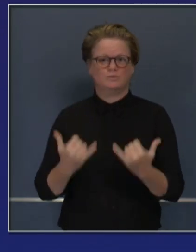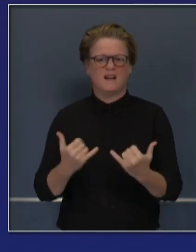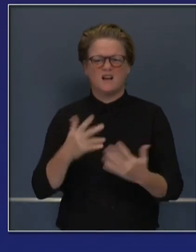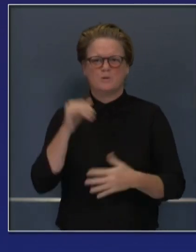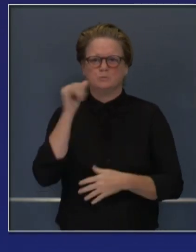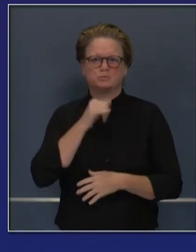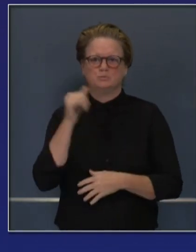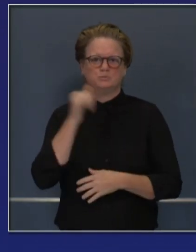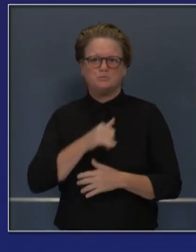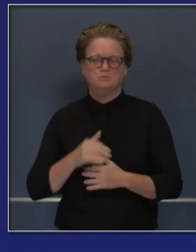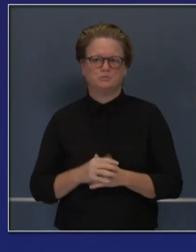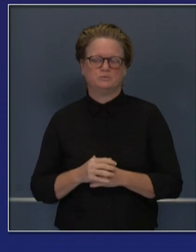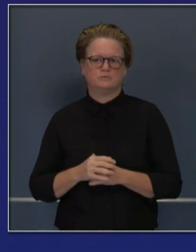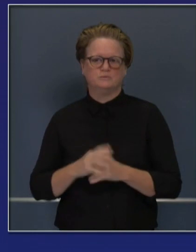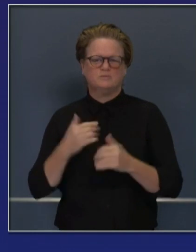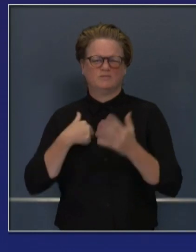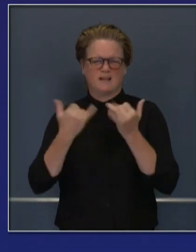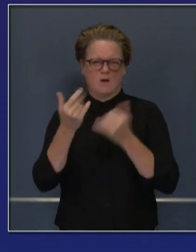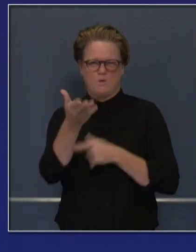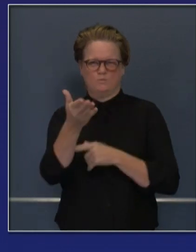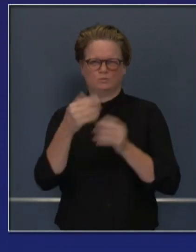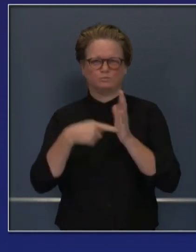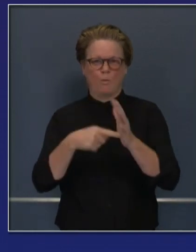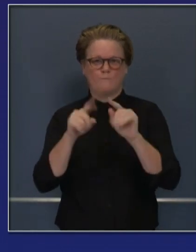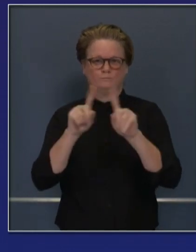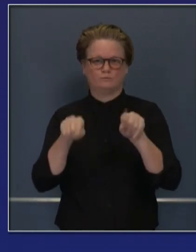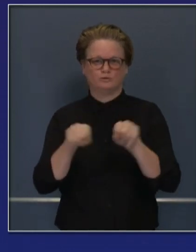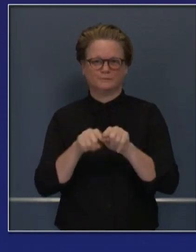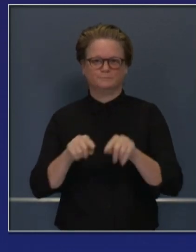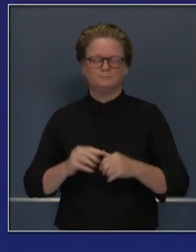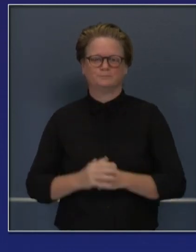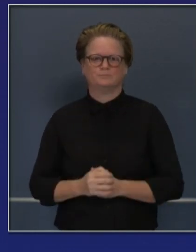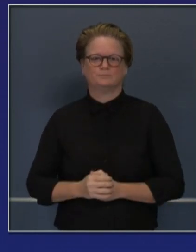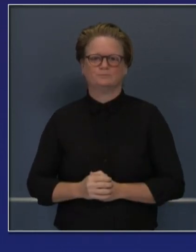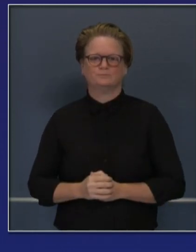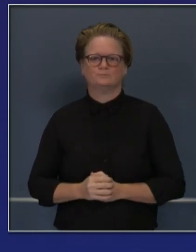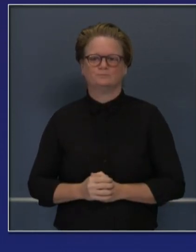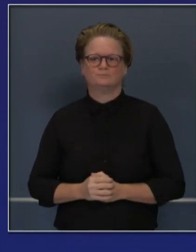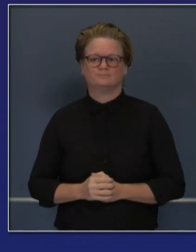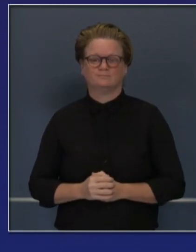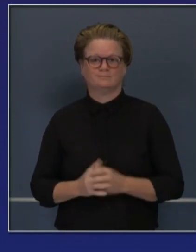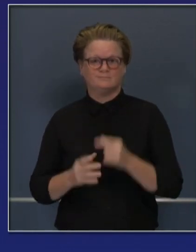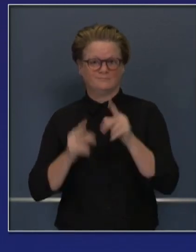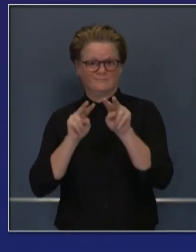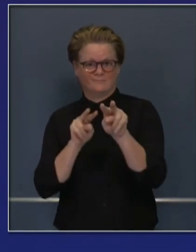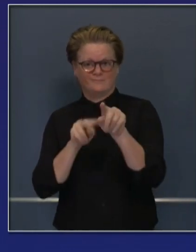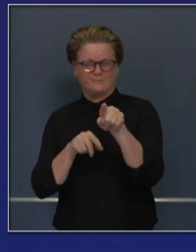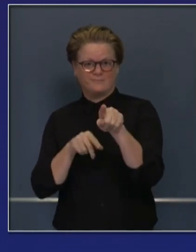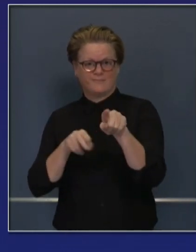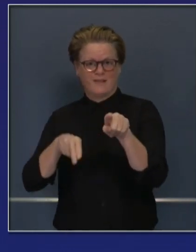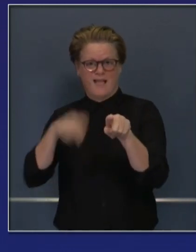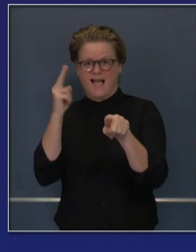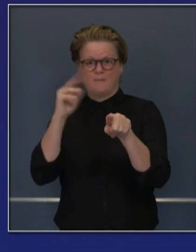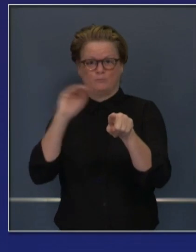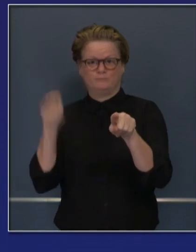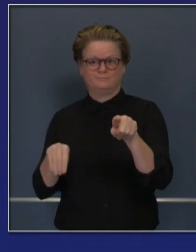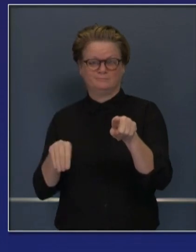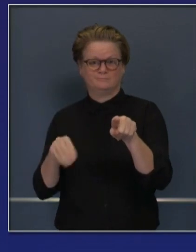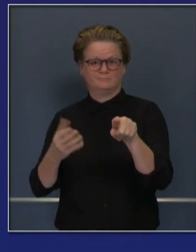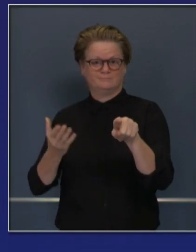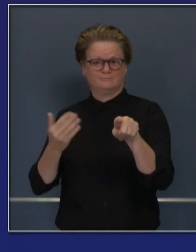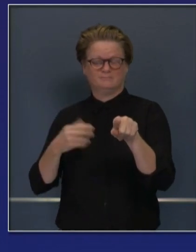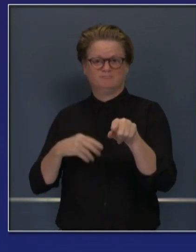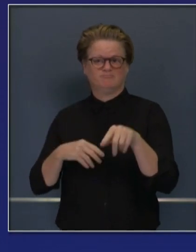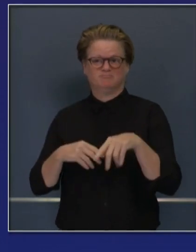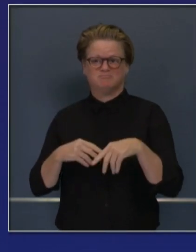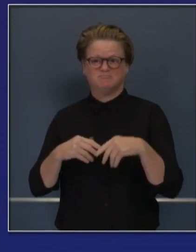this graph what I mean. Just put this in perspective. The highest rate increase that we have experienced since the beginning